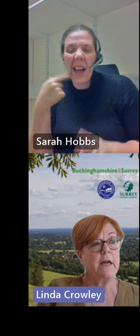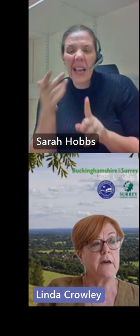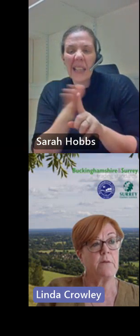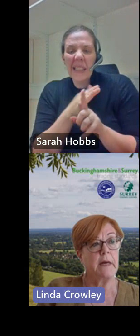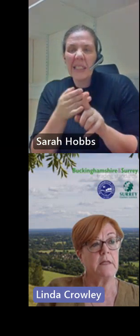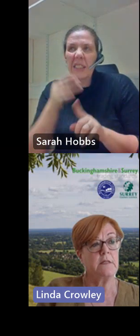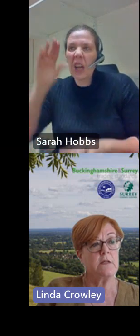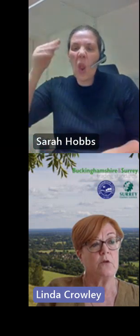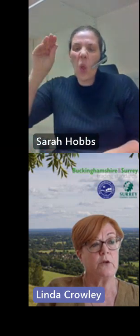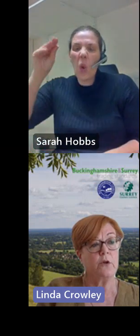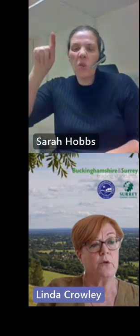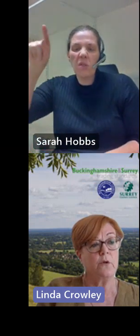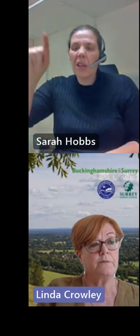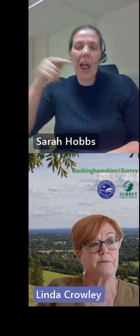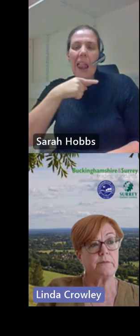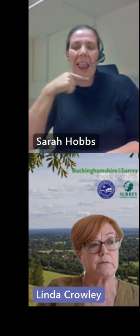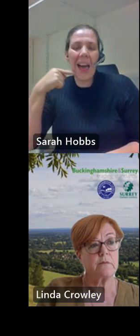tile or any other means